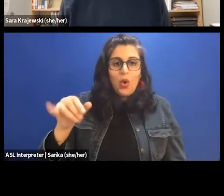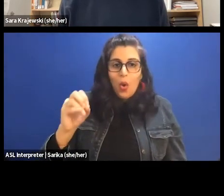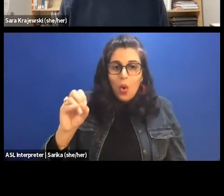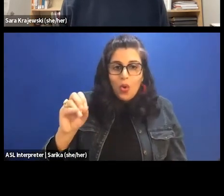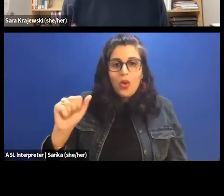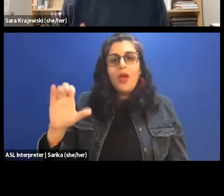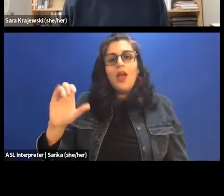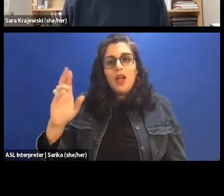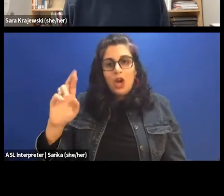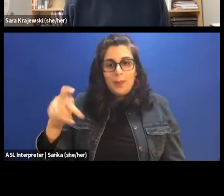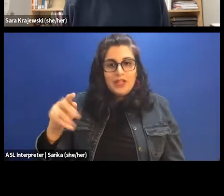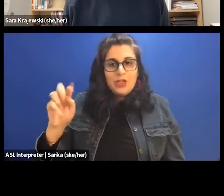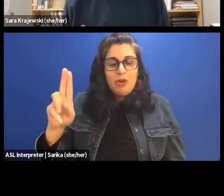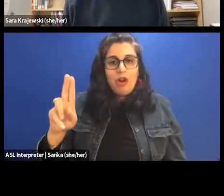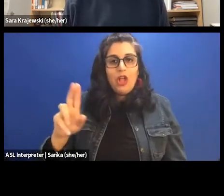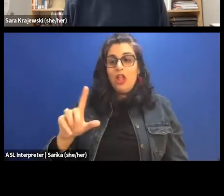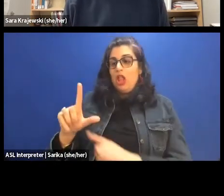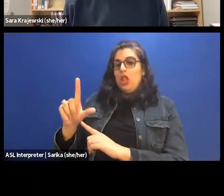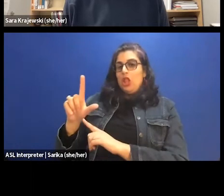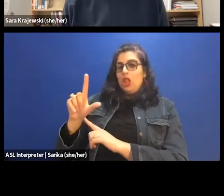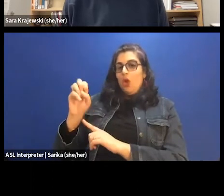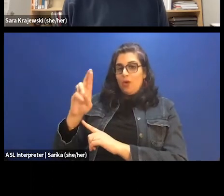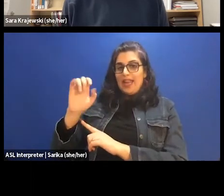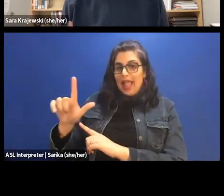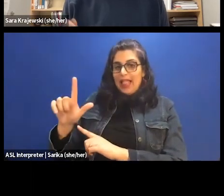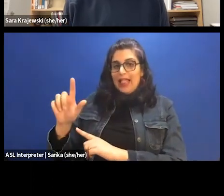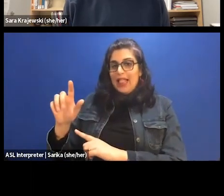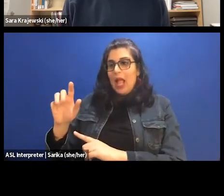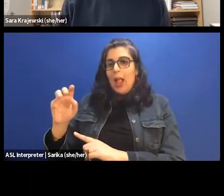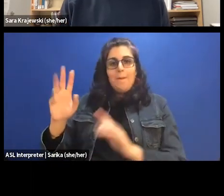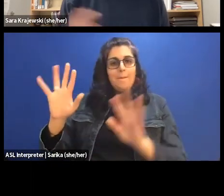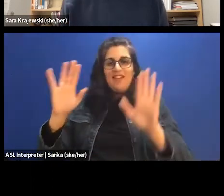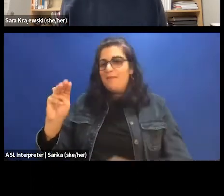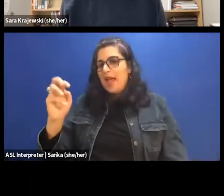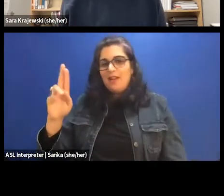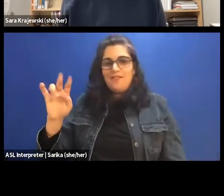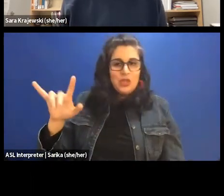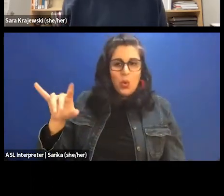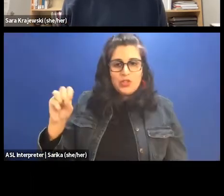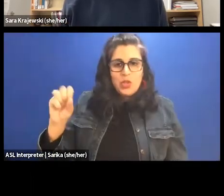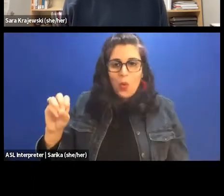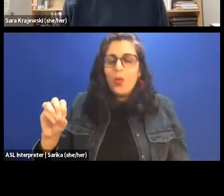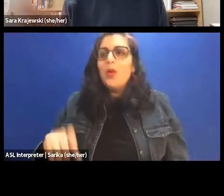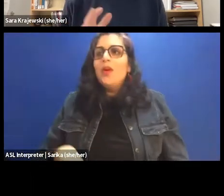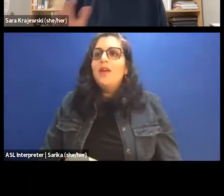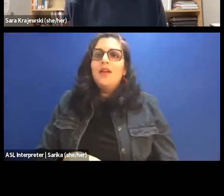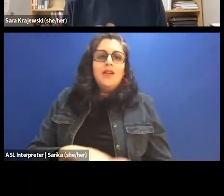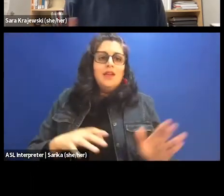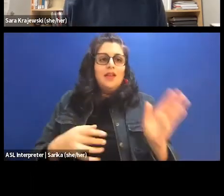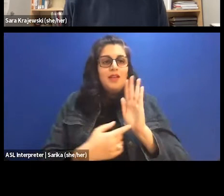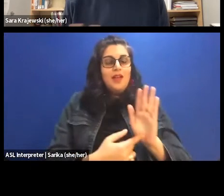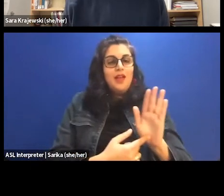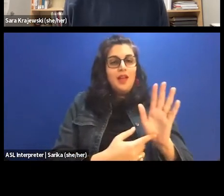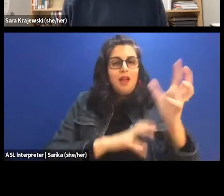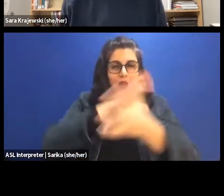lo real maravilloso in the 1930s to describe the development of an artistic vision that combined